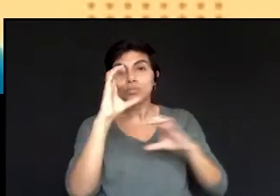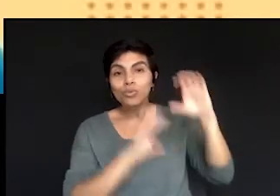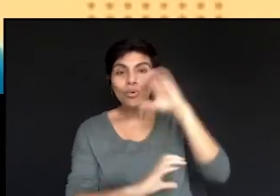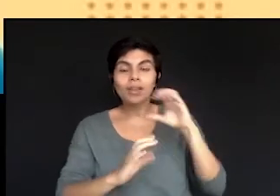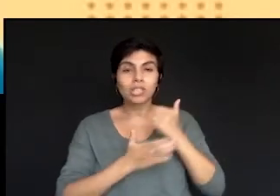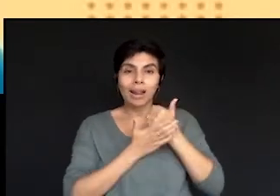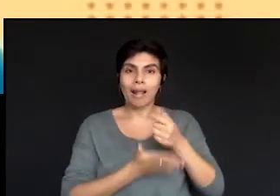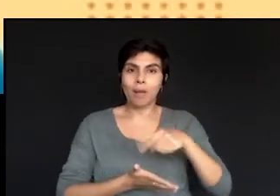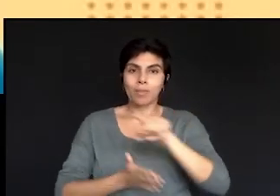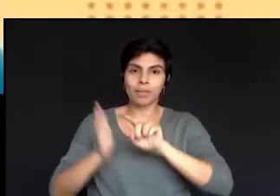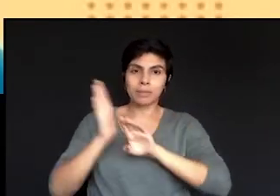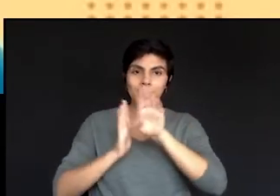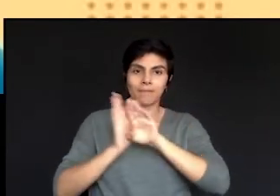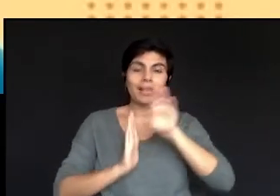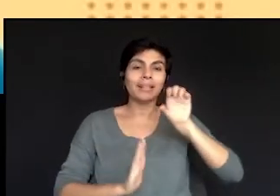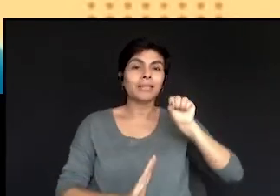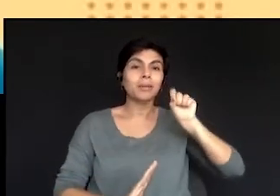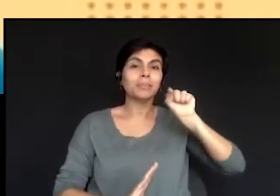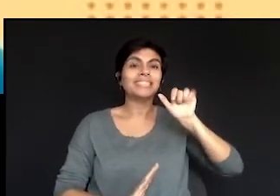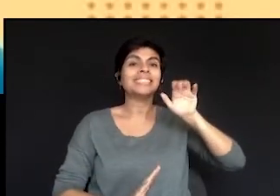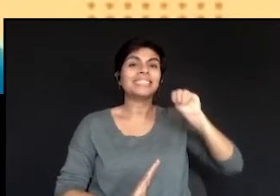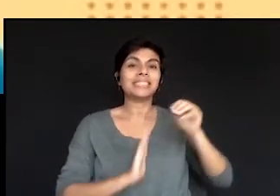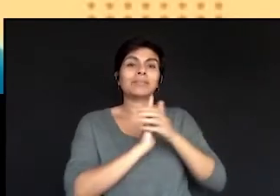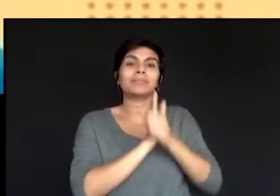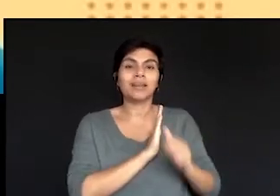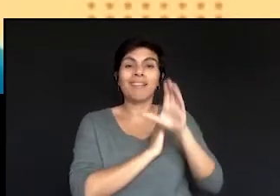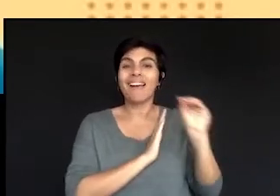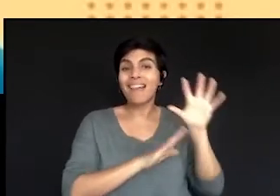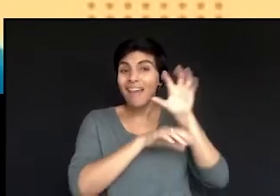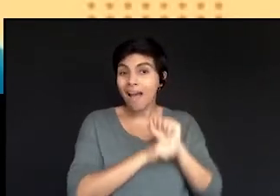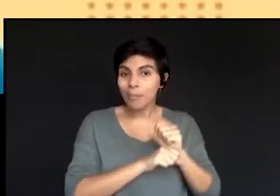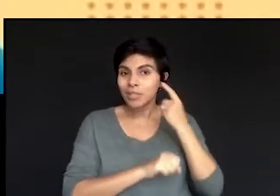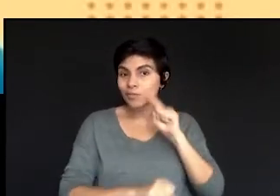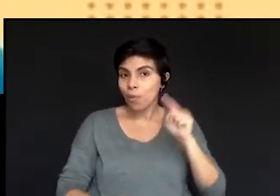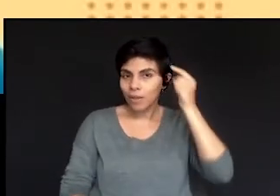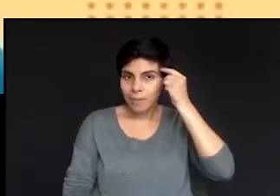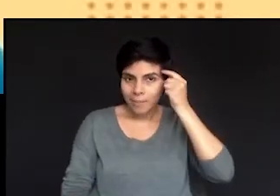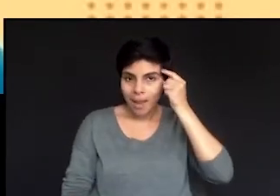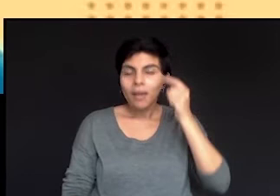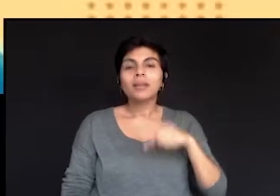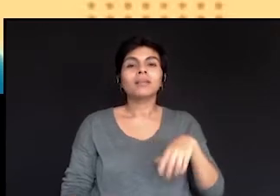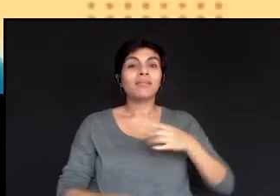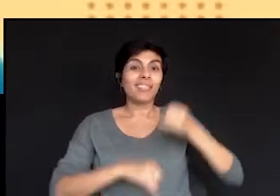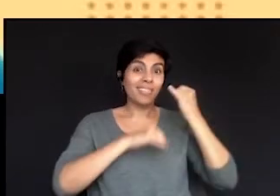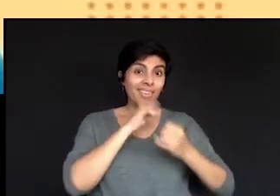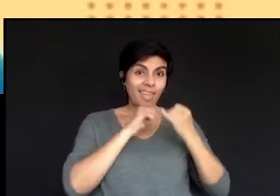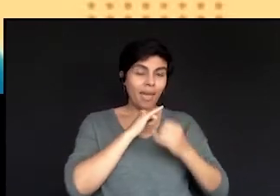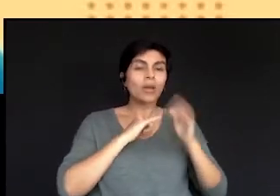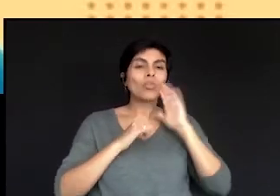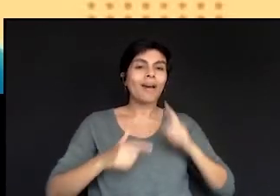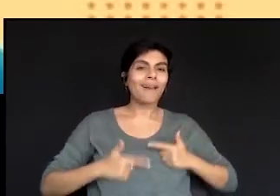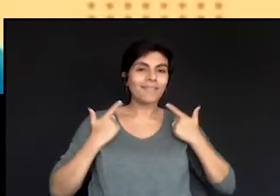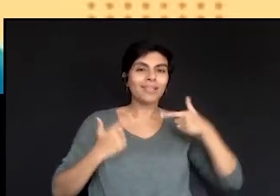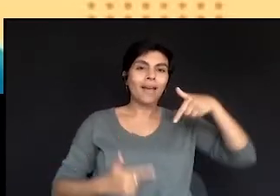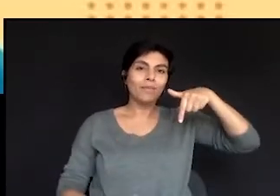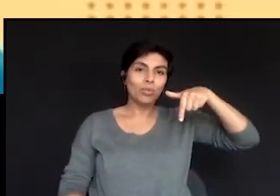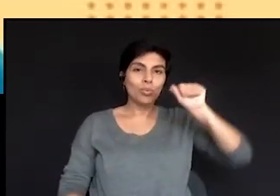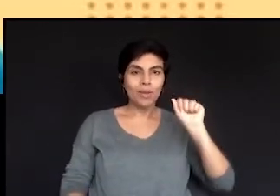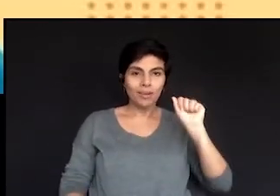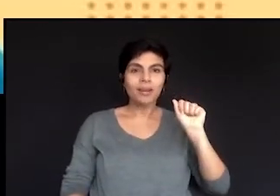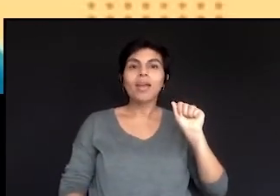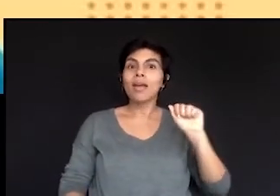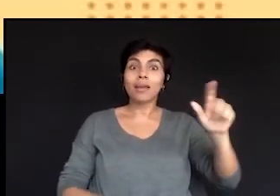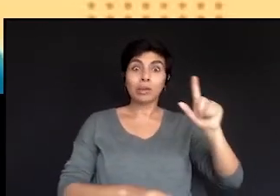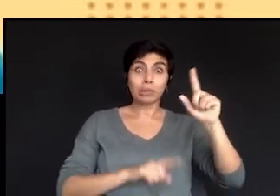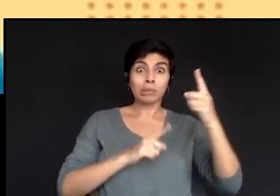exploration that helps them develop STEAM skills and habits of the mind. We'll have a live Q&A afterwards, and we'll